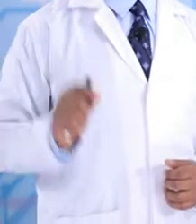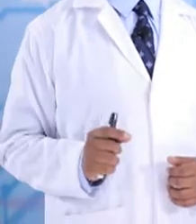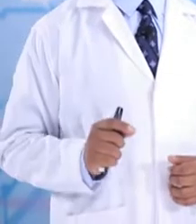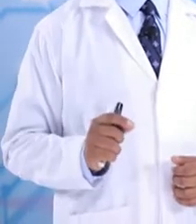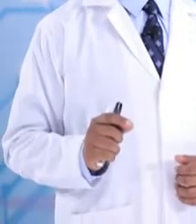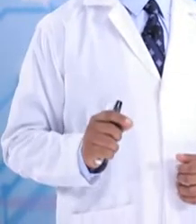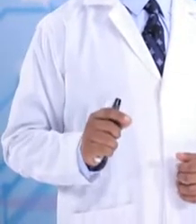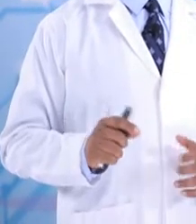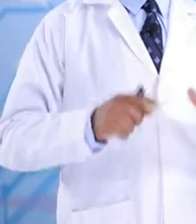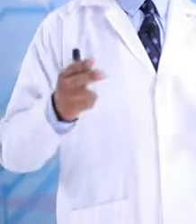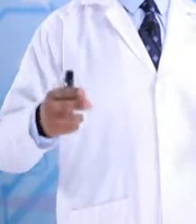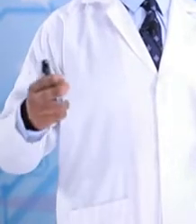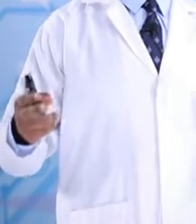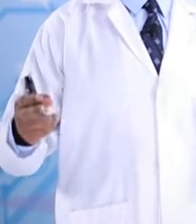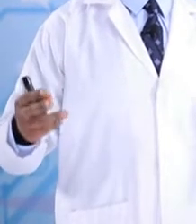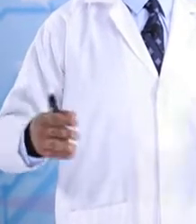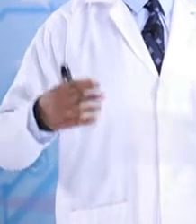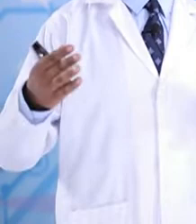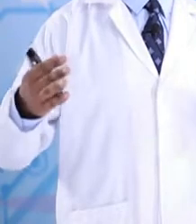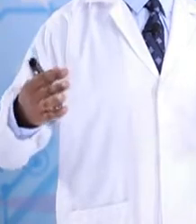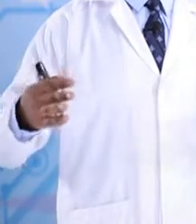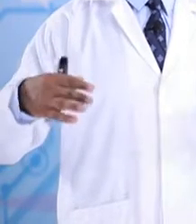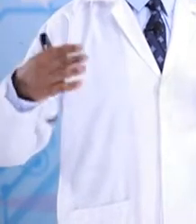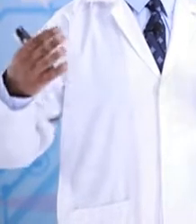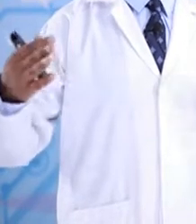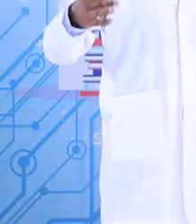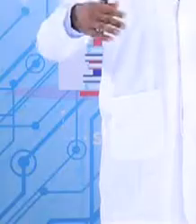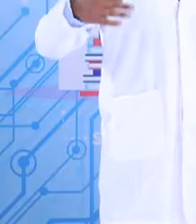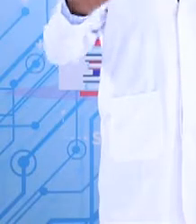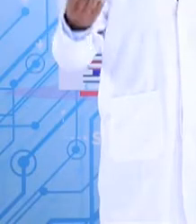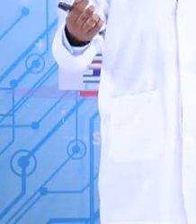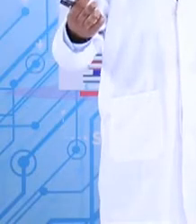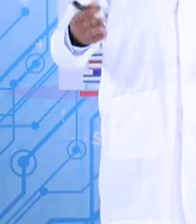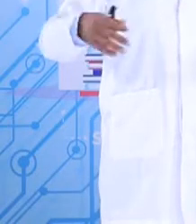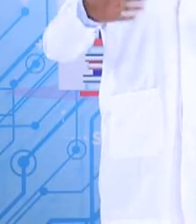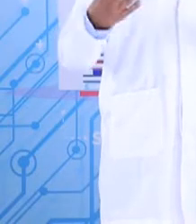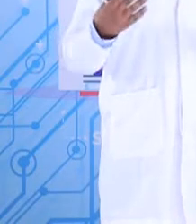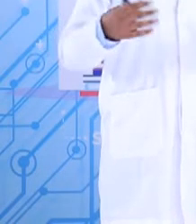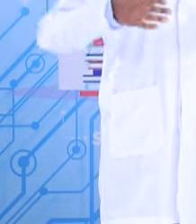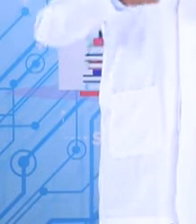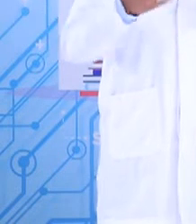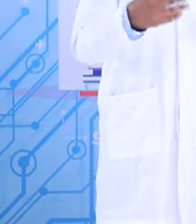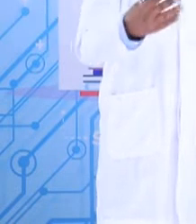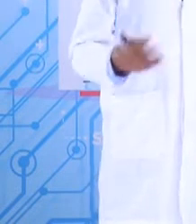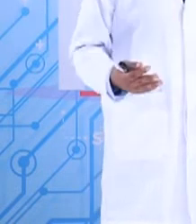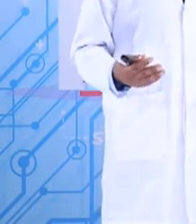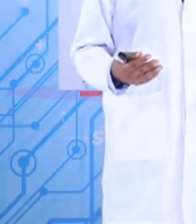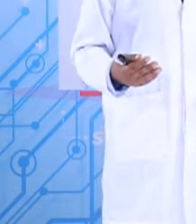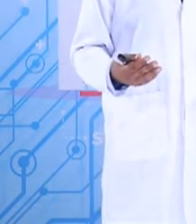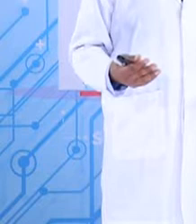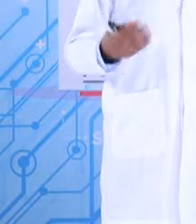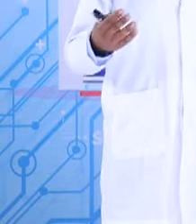evolution. A spontaneous change in the genetic material of organisms produces new